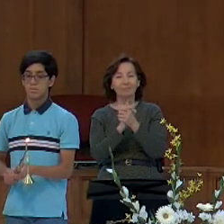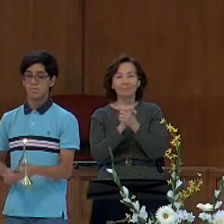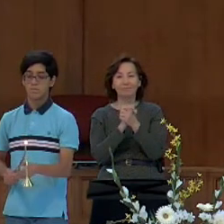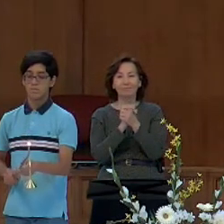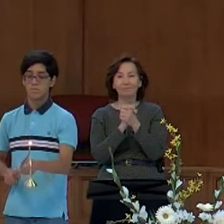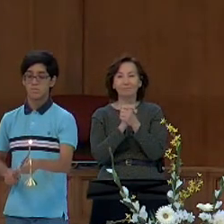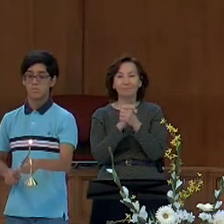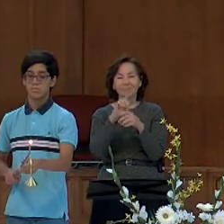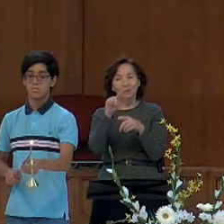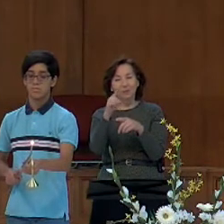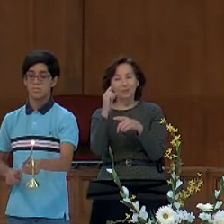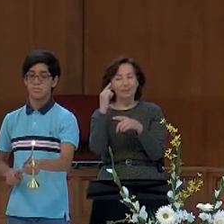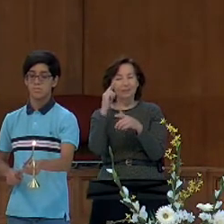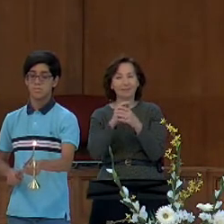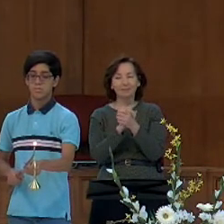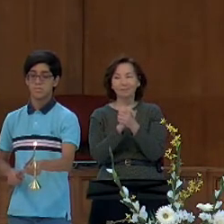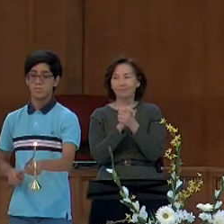Just listen.